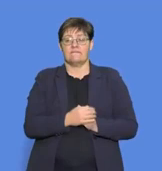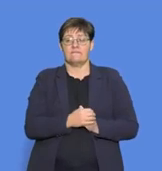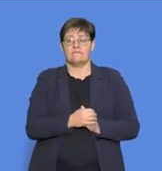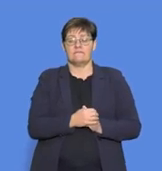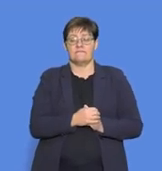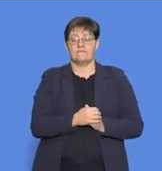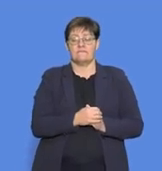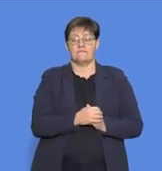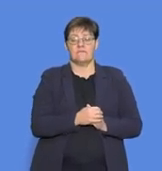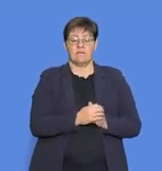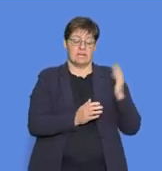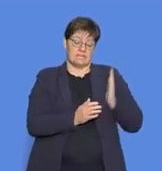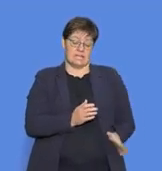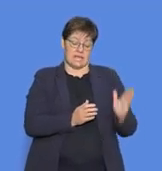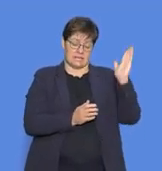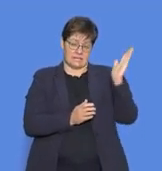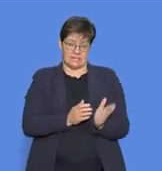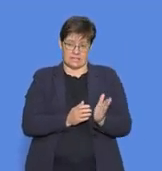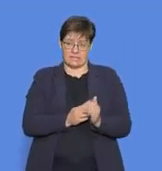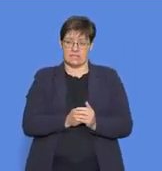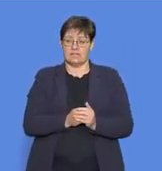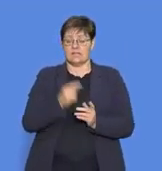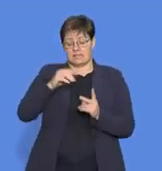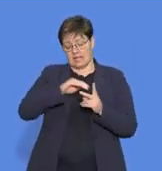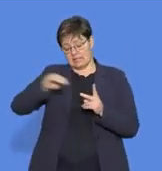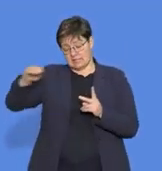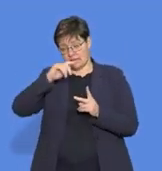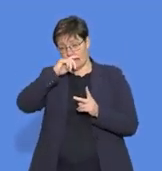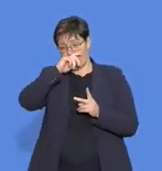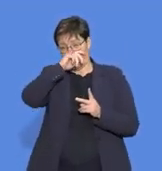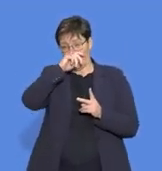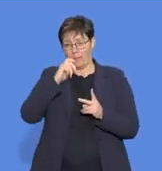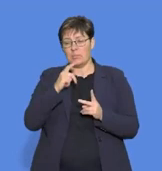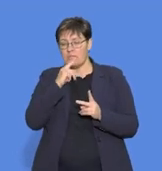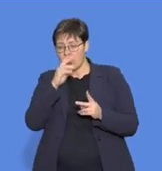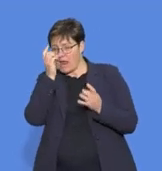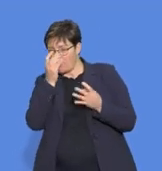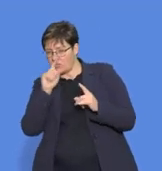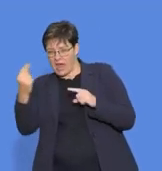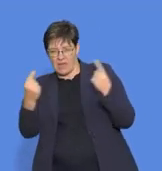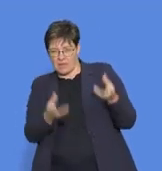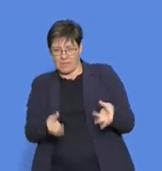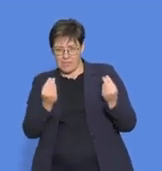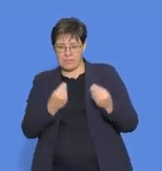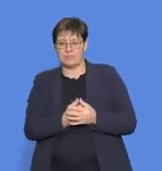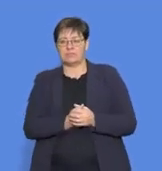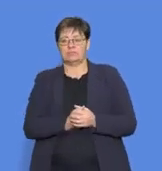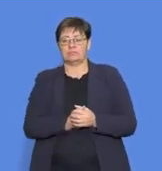got one side and we've got two sides. So we're going to try and make a plane to get some other information.